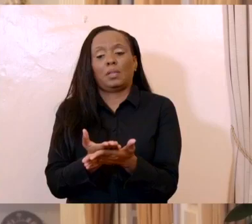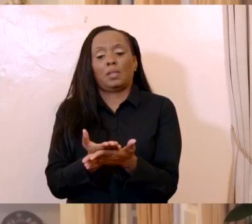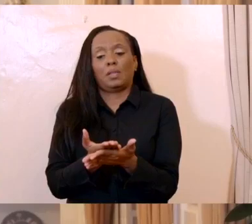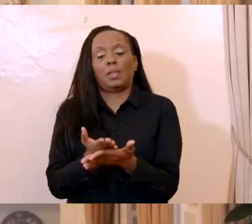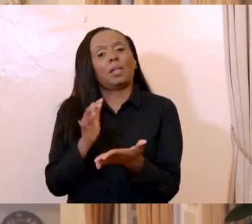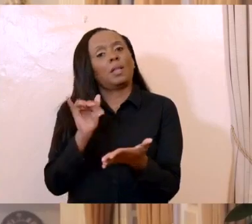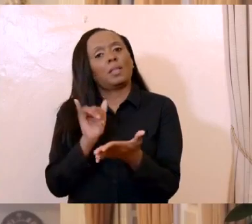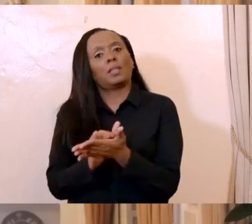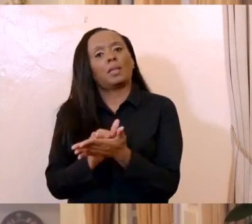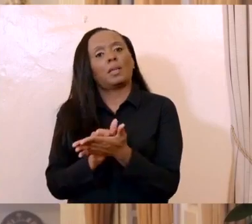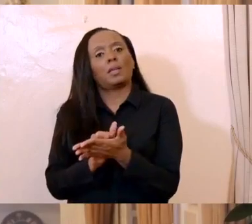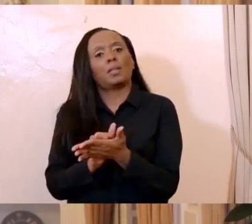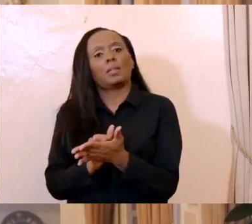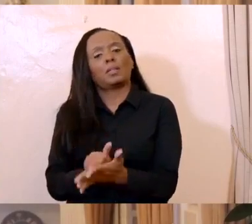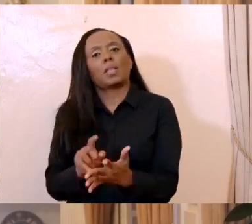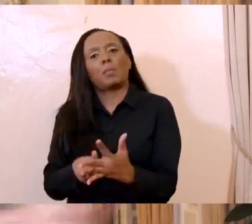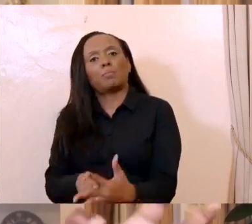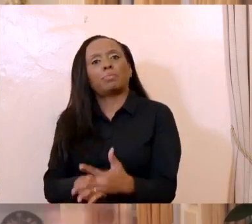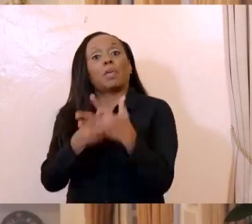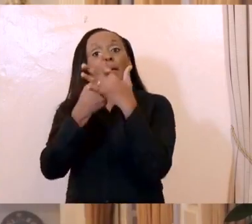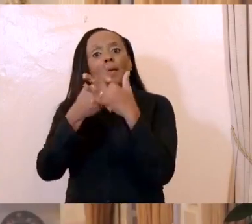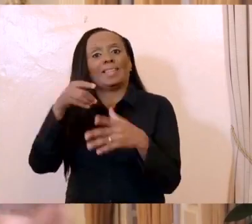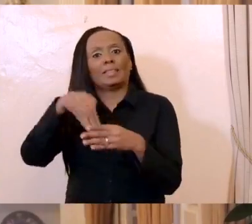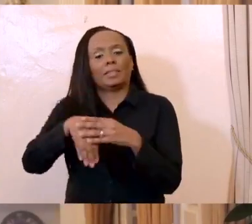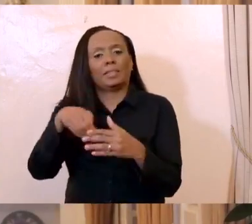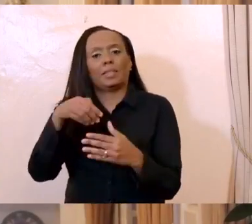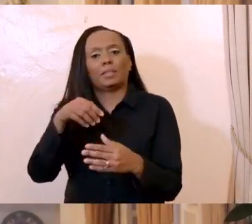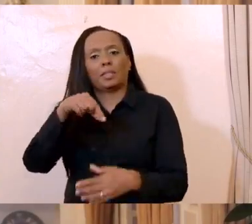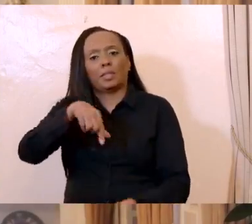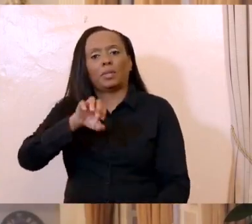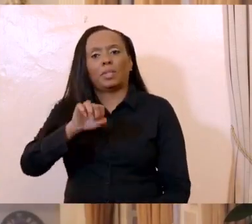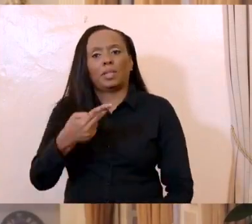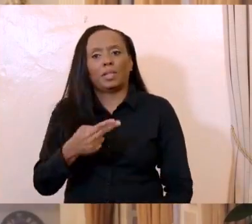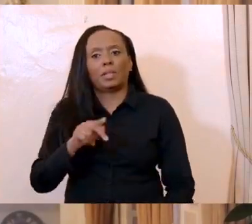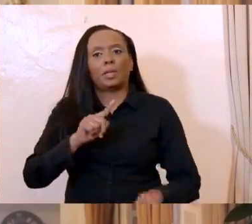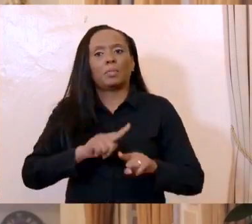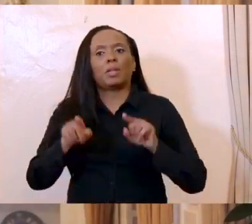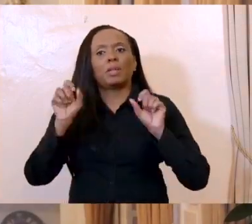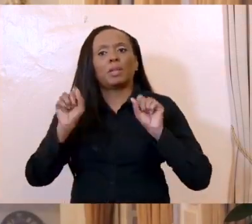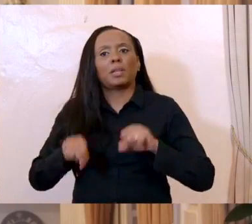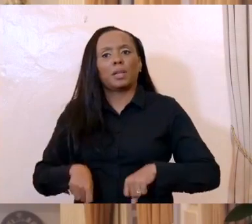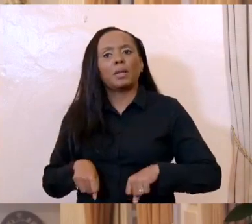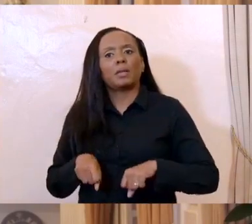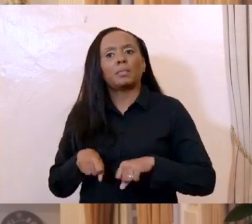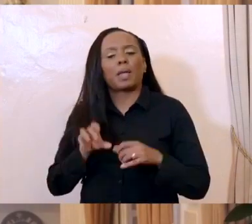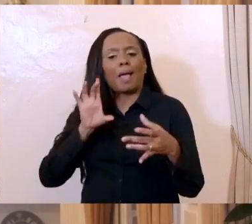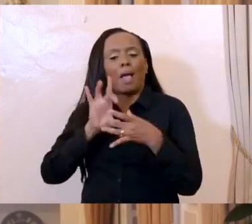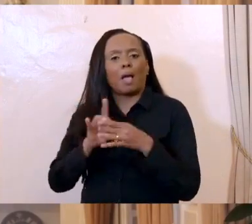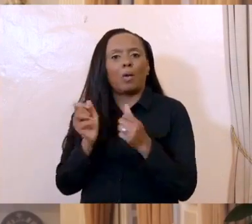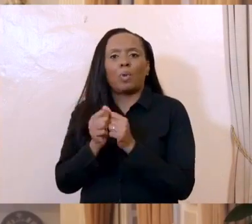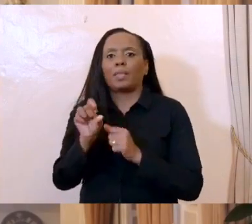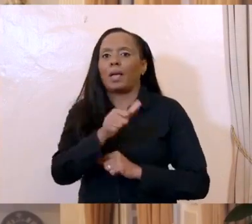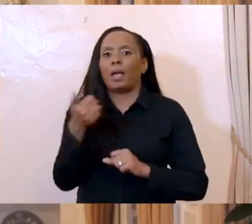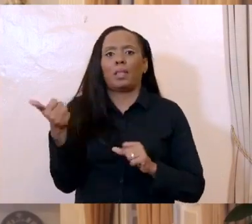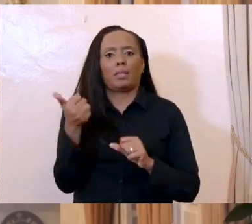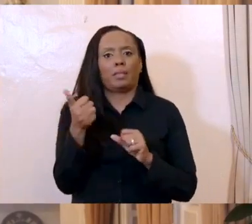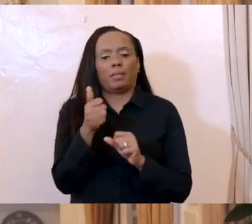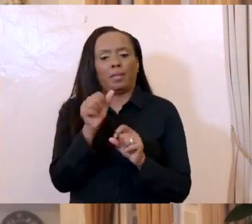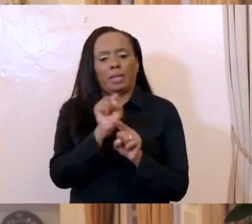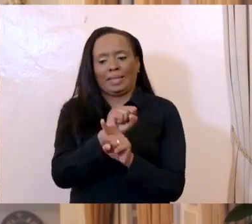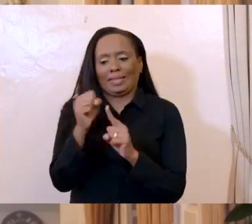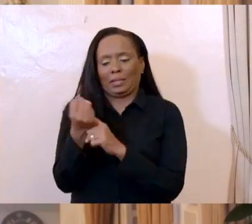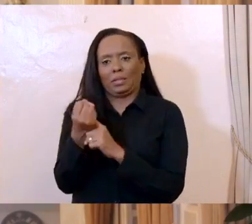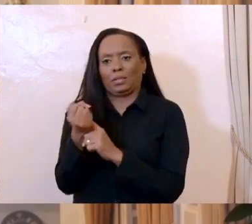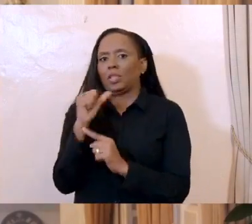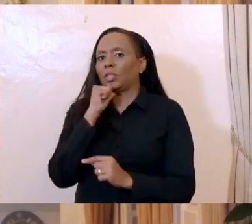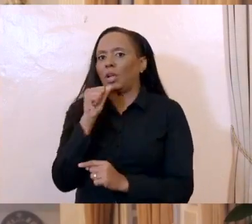of the community spread based on other cases that we have been following. The Queen Elizabeth Hospital is still